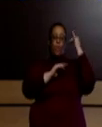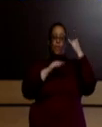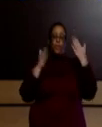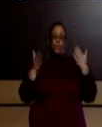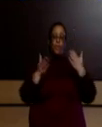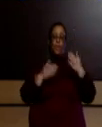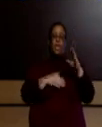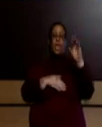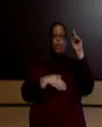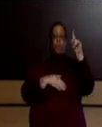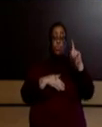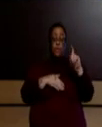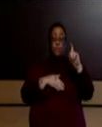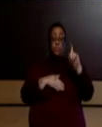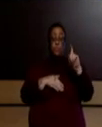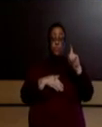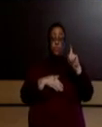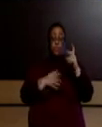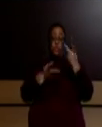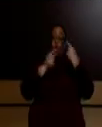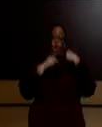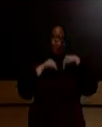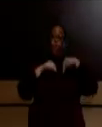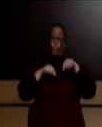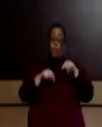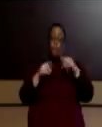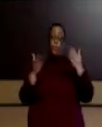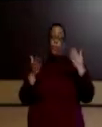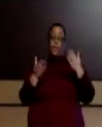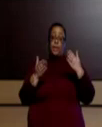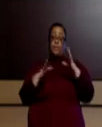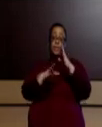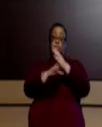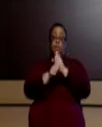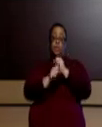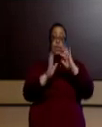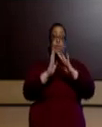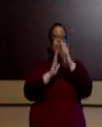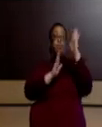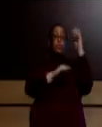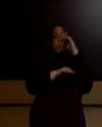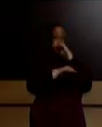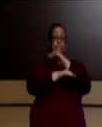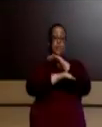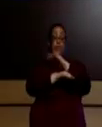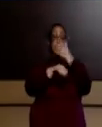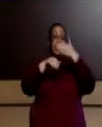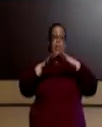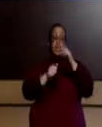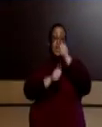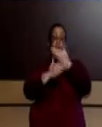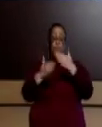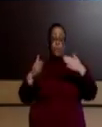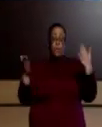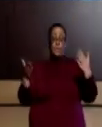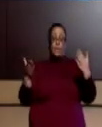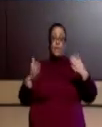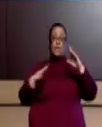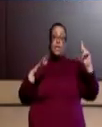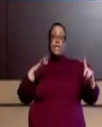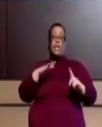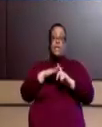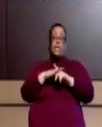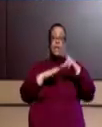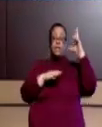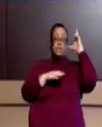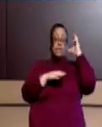what we are supposed to do while we are here. So get the glory out of tonight. Let everyone that's supposed to be in here get in here to